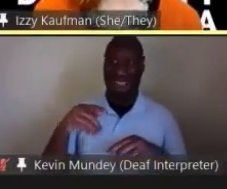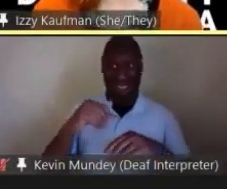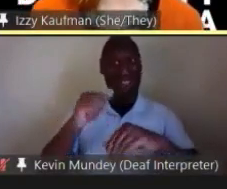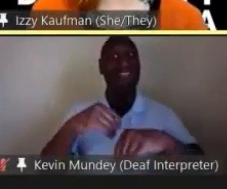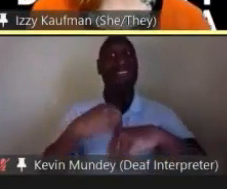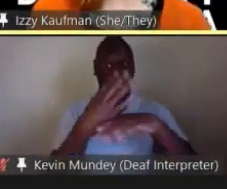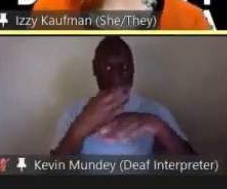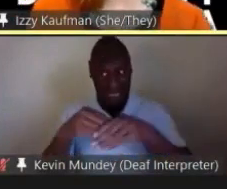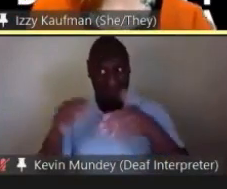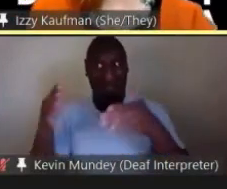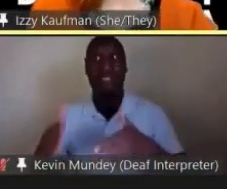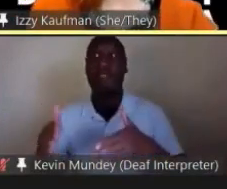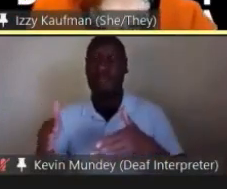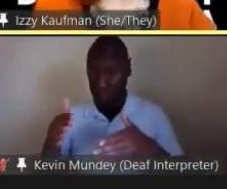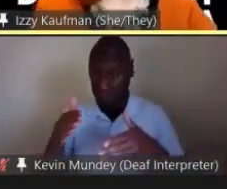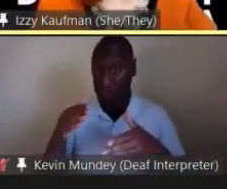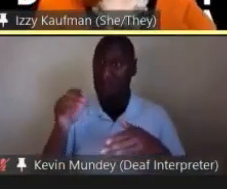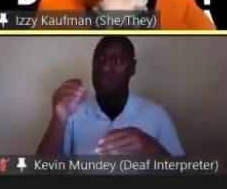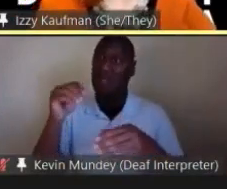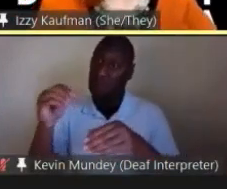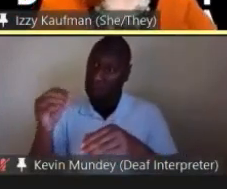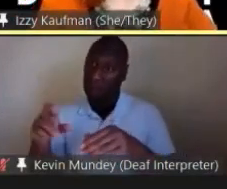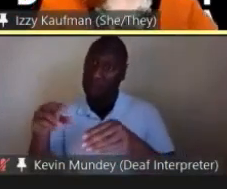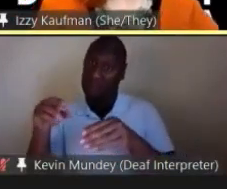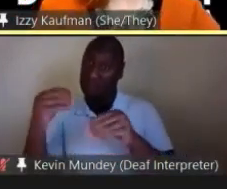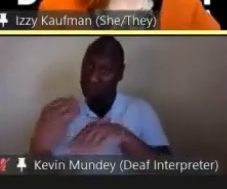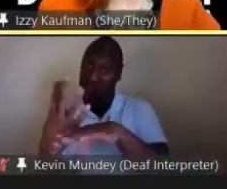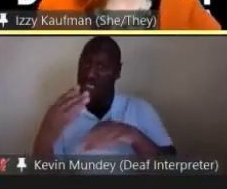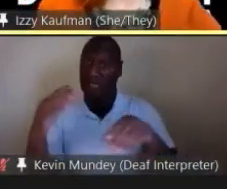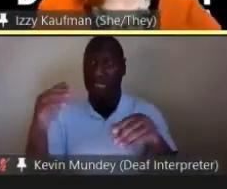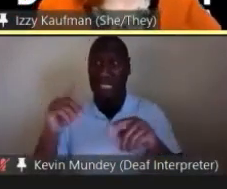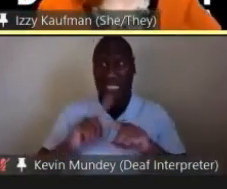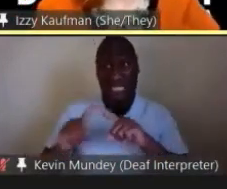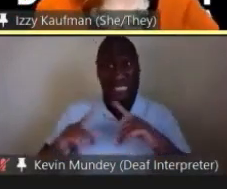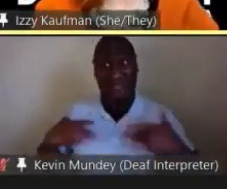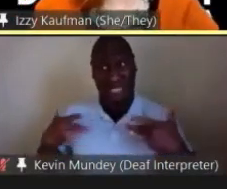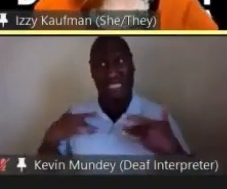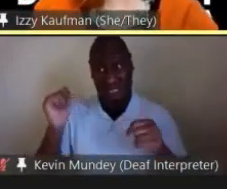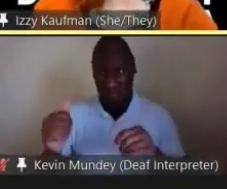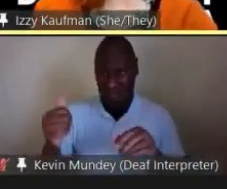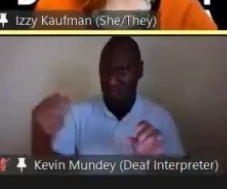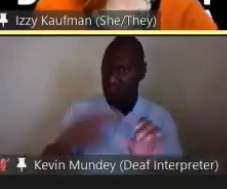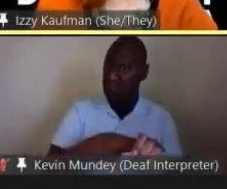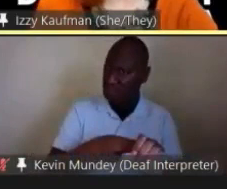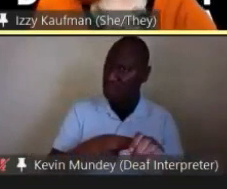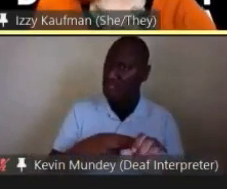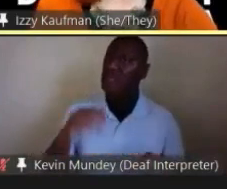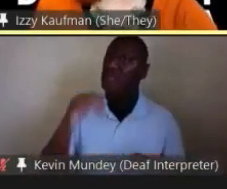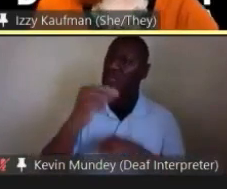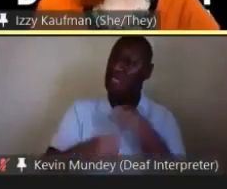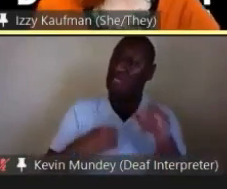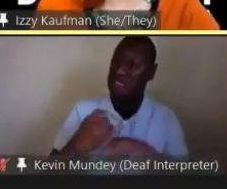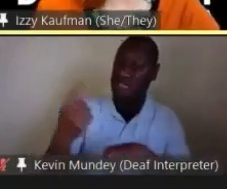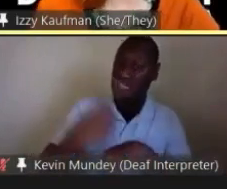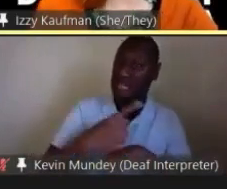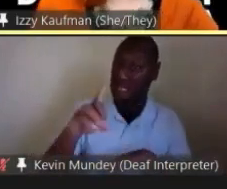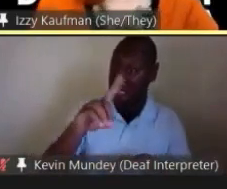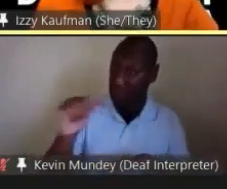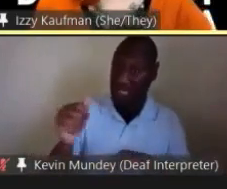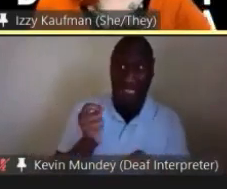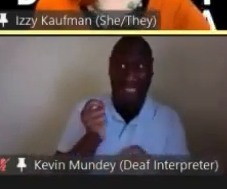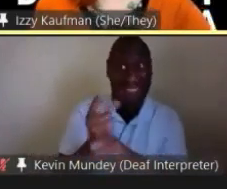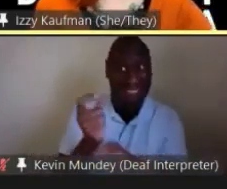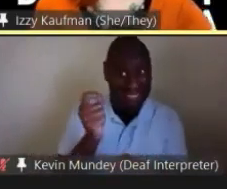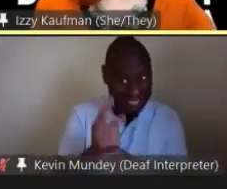formats. Throughout the year, we host free events for everyone to join, such as International Day of Disabled People every December 3rd,